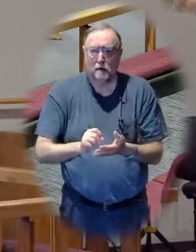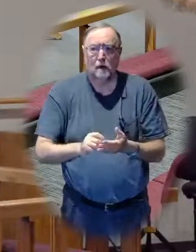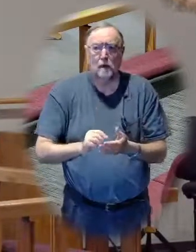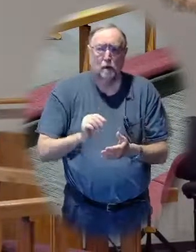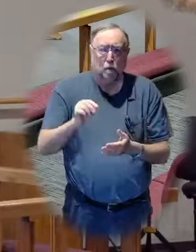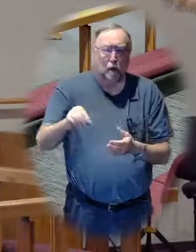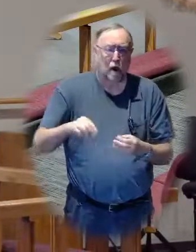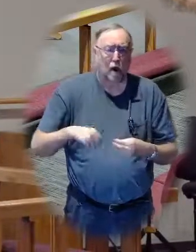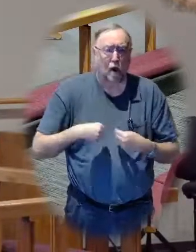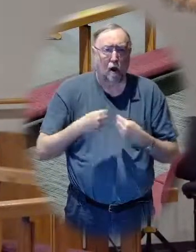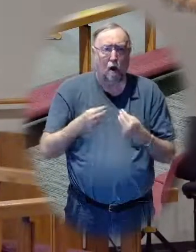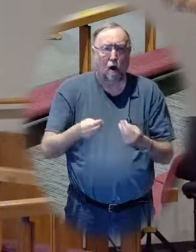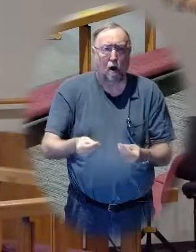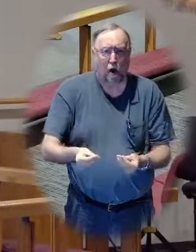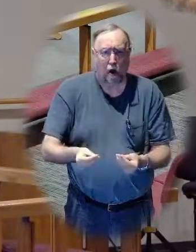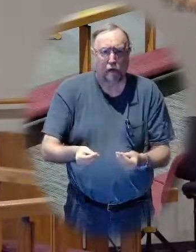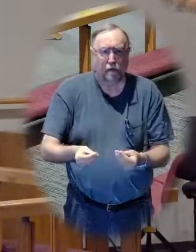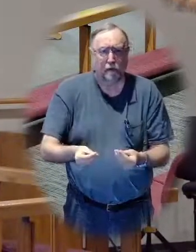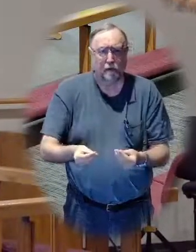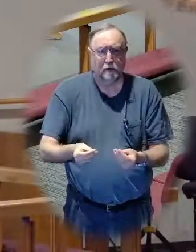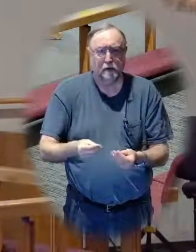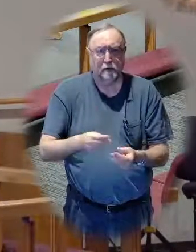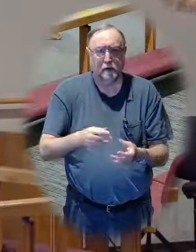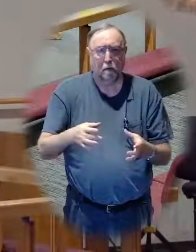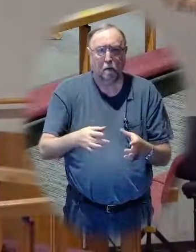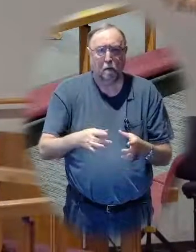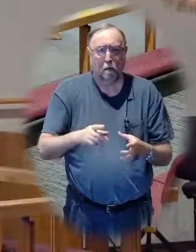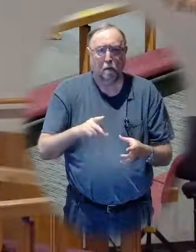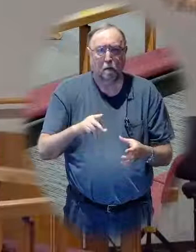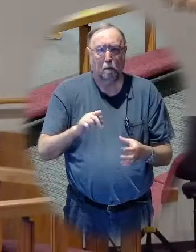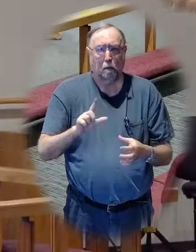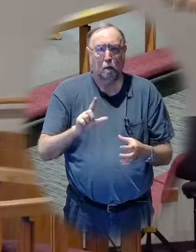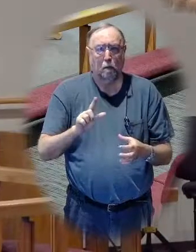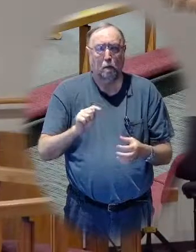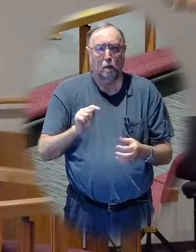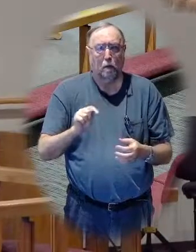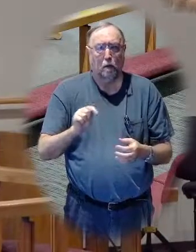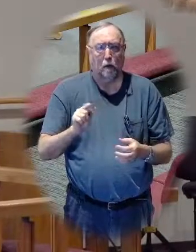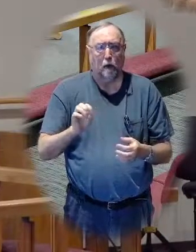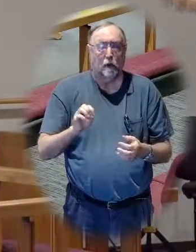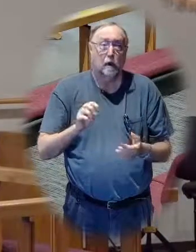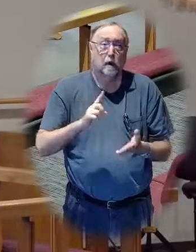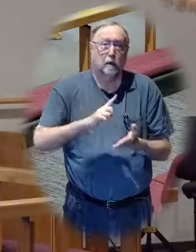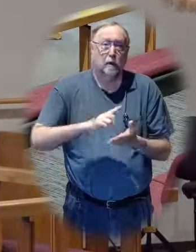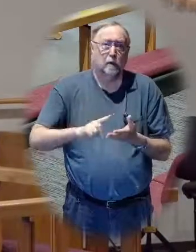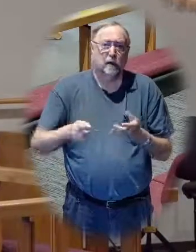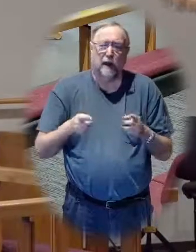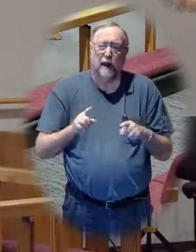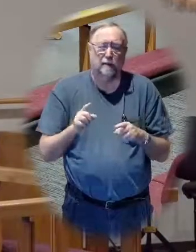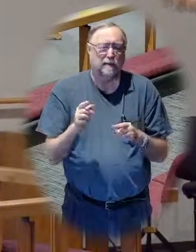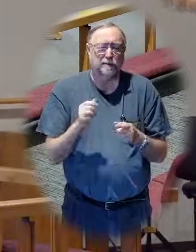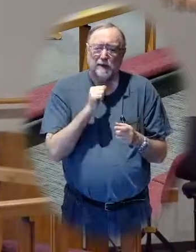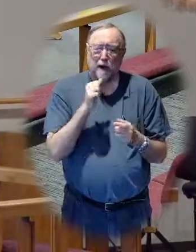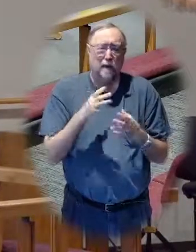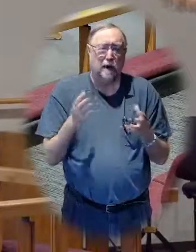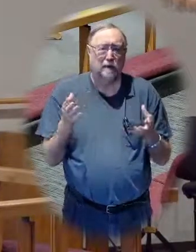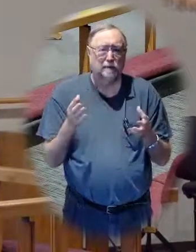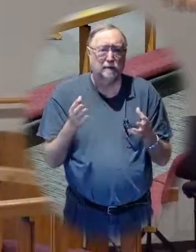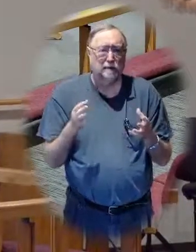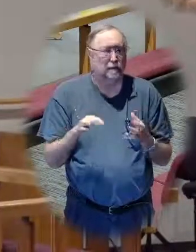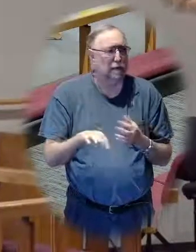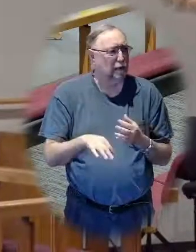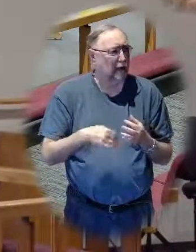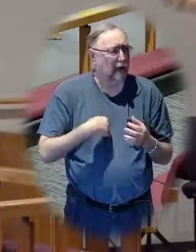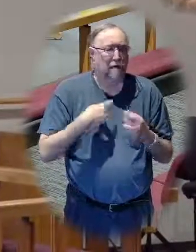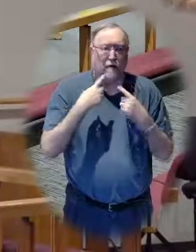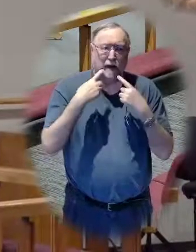you leave this morning. And also, too, not a lot going on this week, but please pick up your